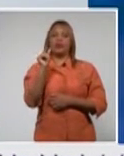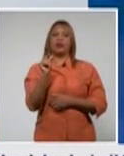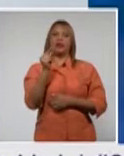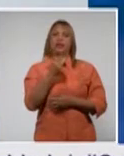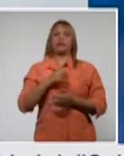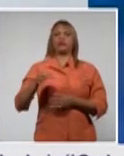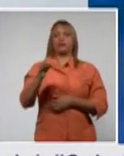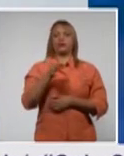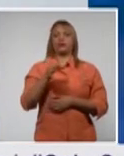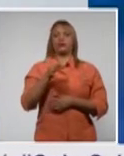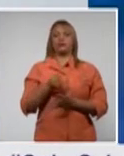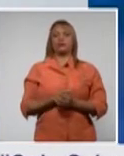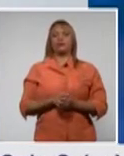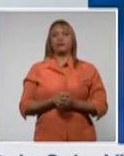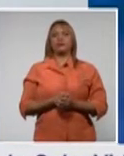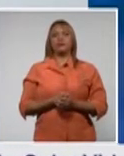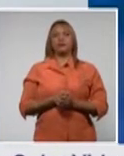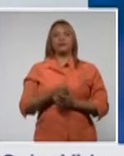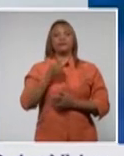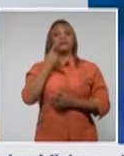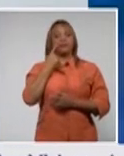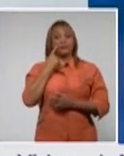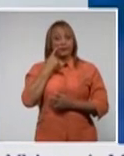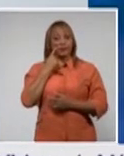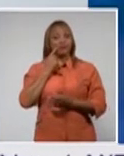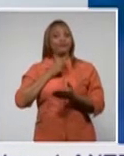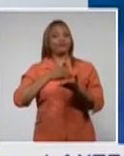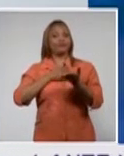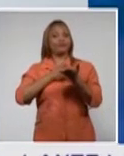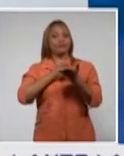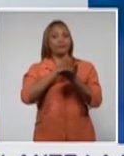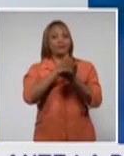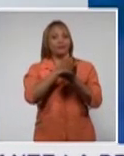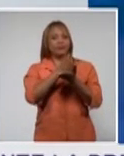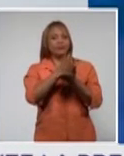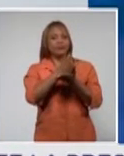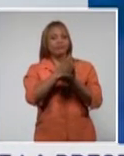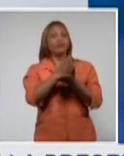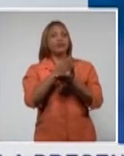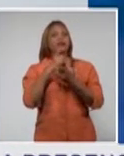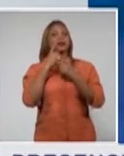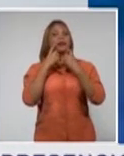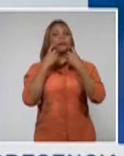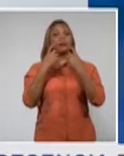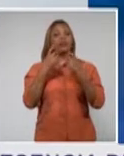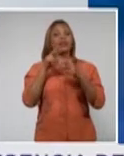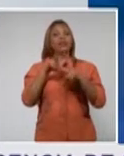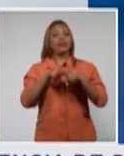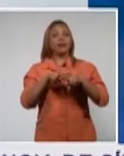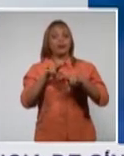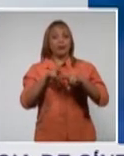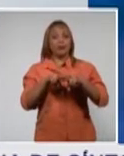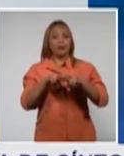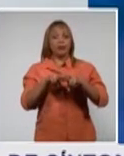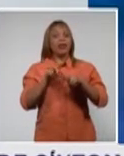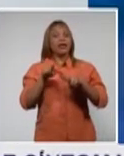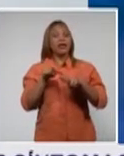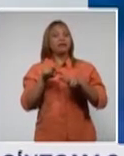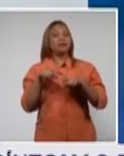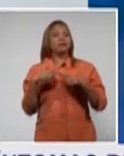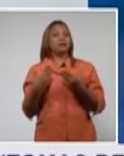Notice how widely spread cases are throughout Havana, meaning that we must ensure that we are